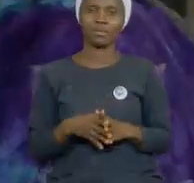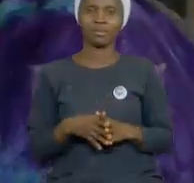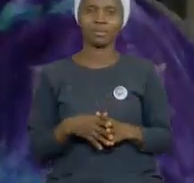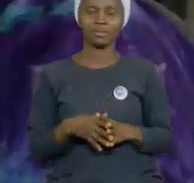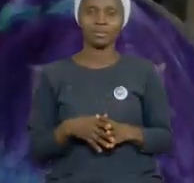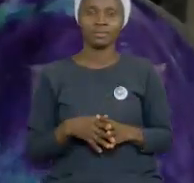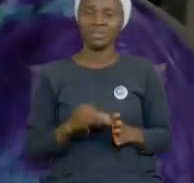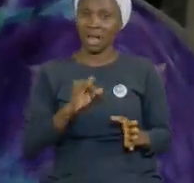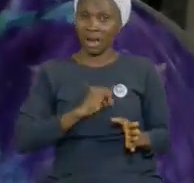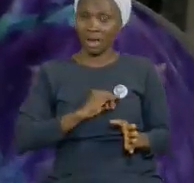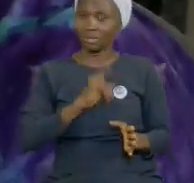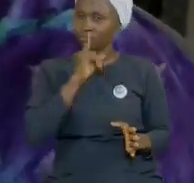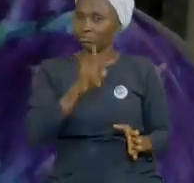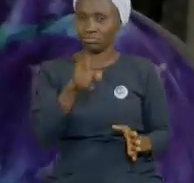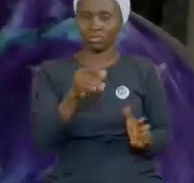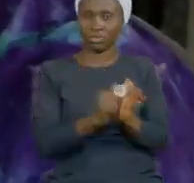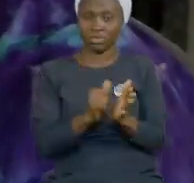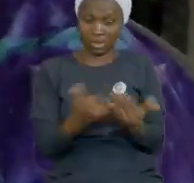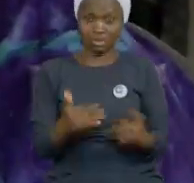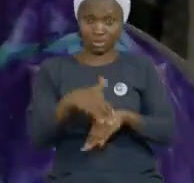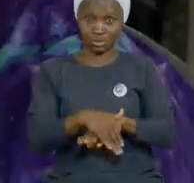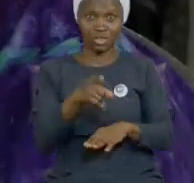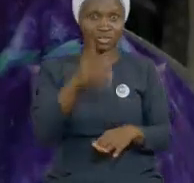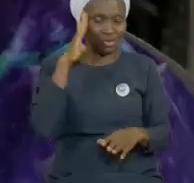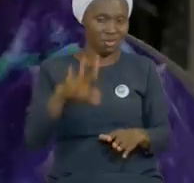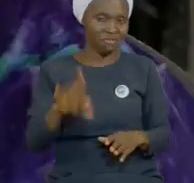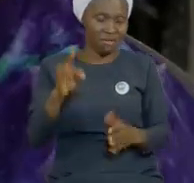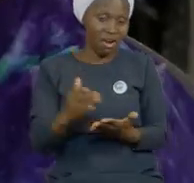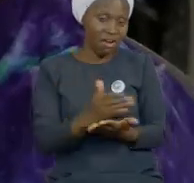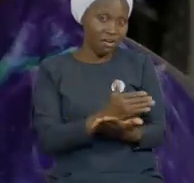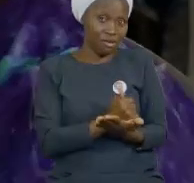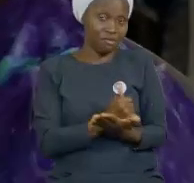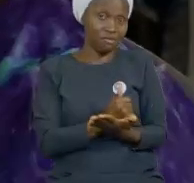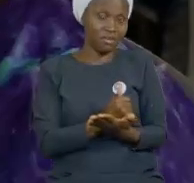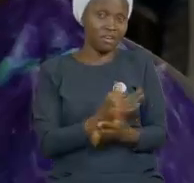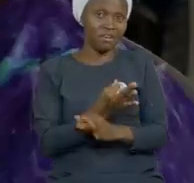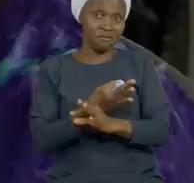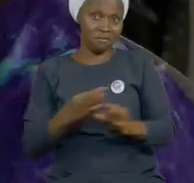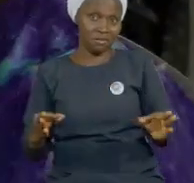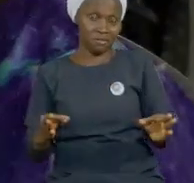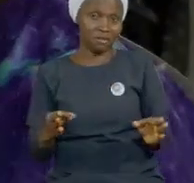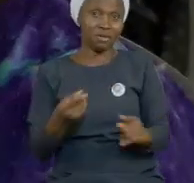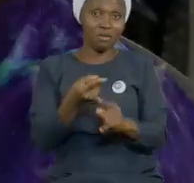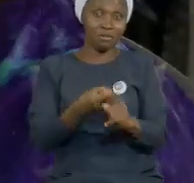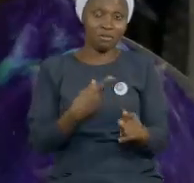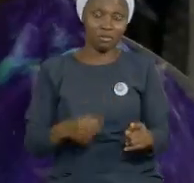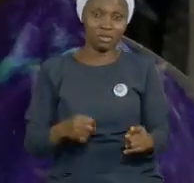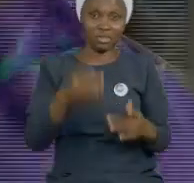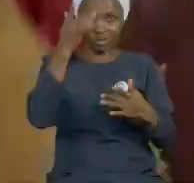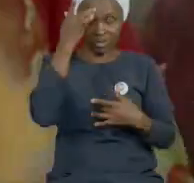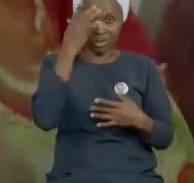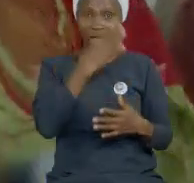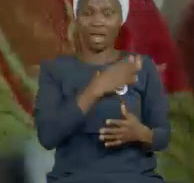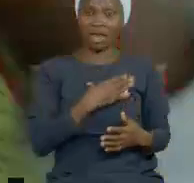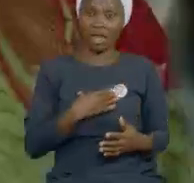I assure you tonight, you'll find recovery from the sickness and disease you've been looking for in Jesus'